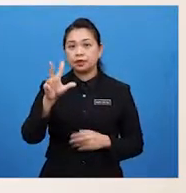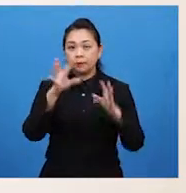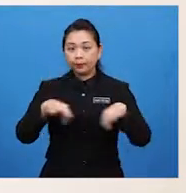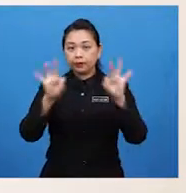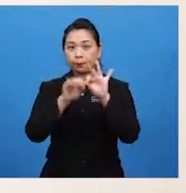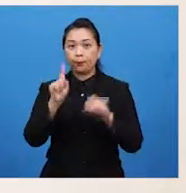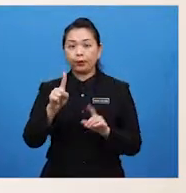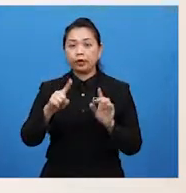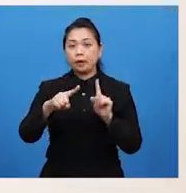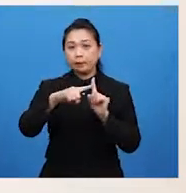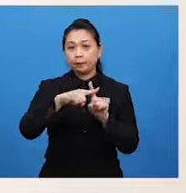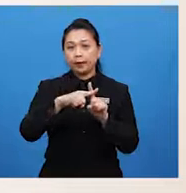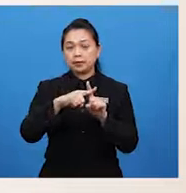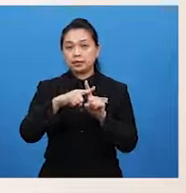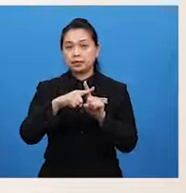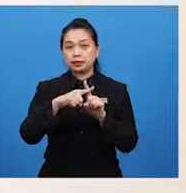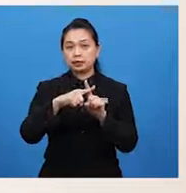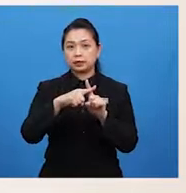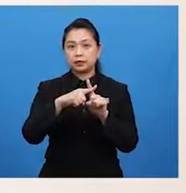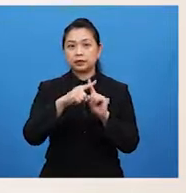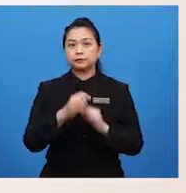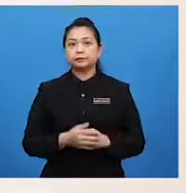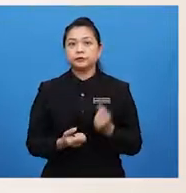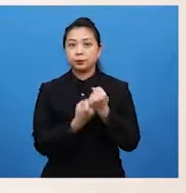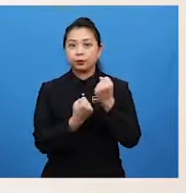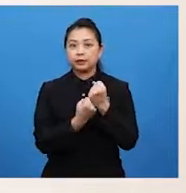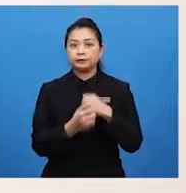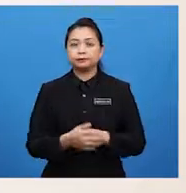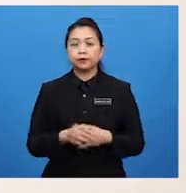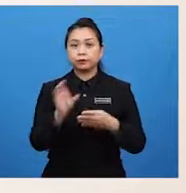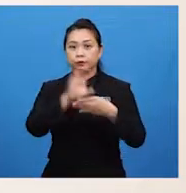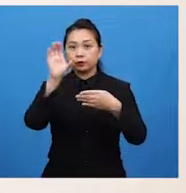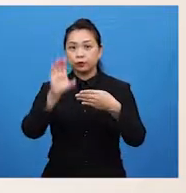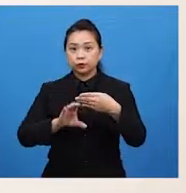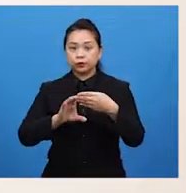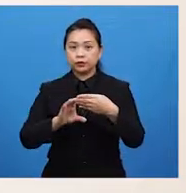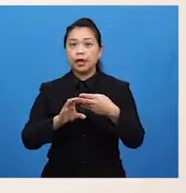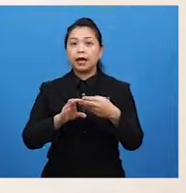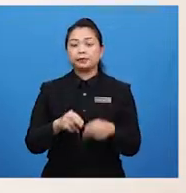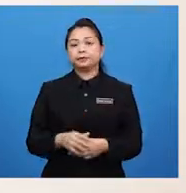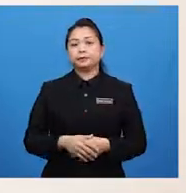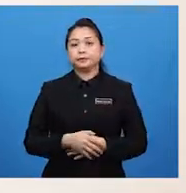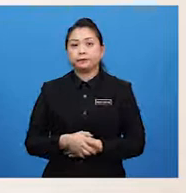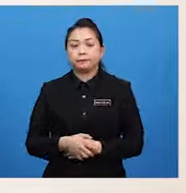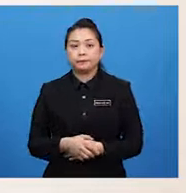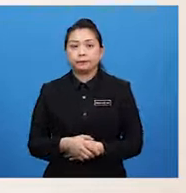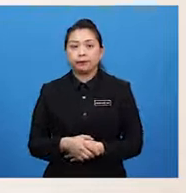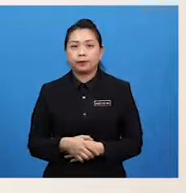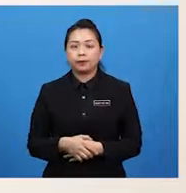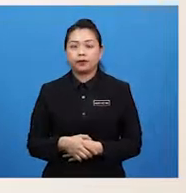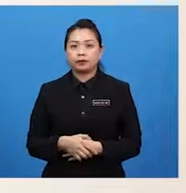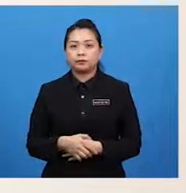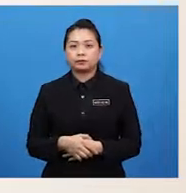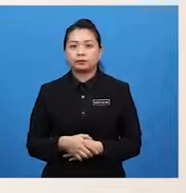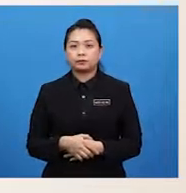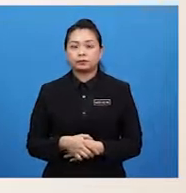details, examples, tie up. Finally, conclusion, summarize the points given. A